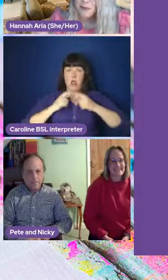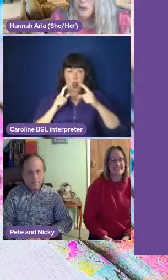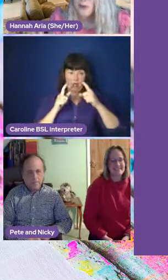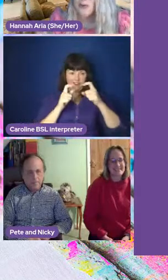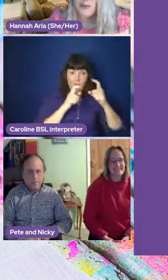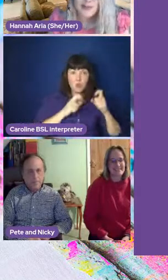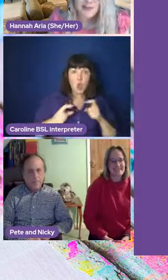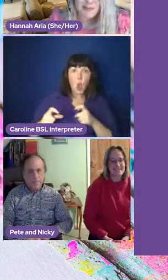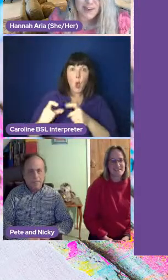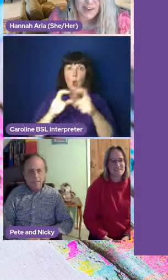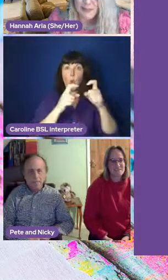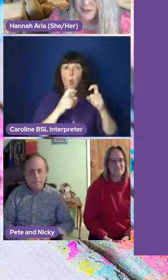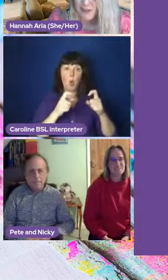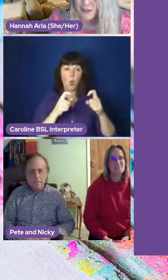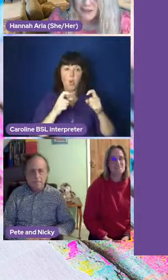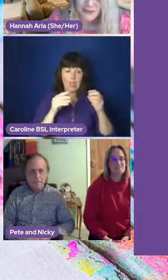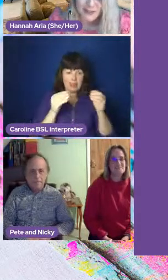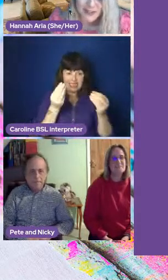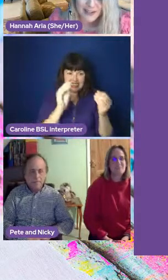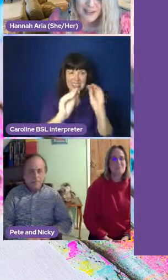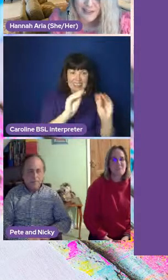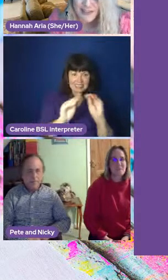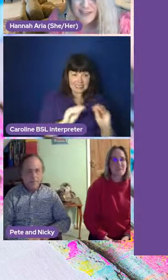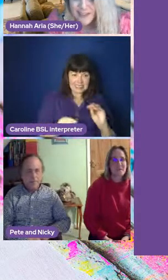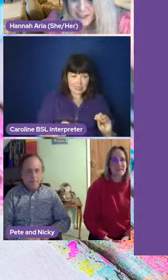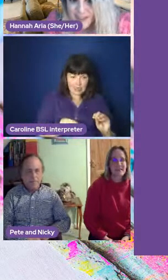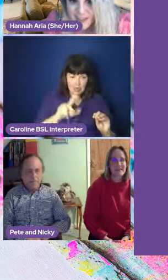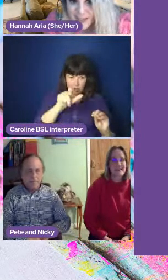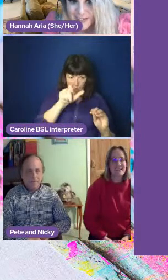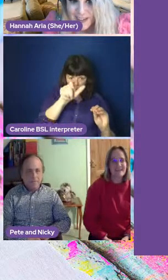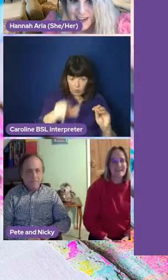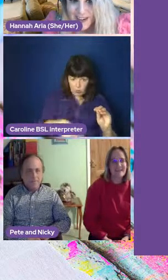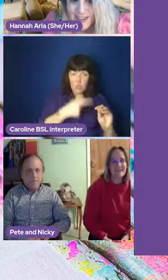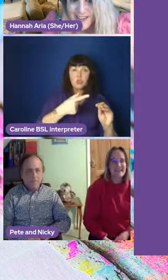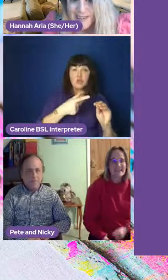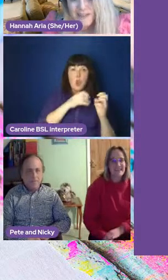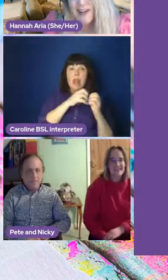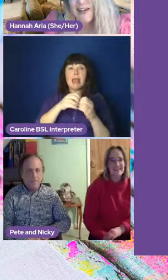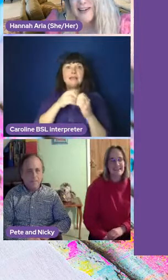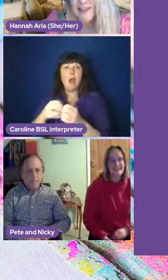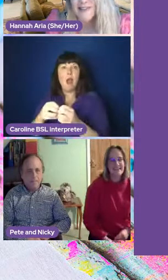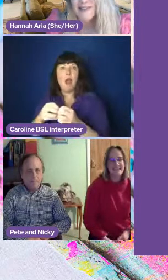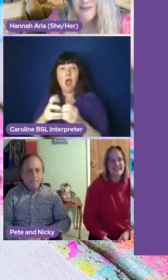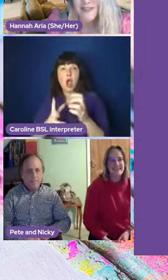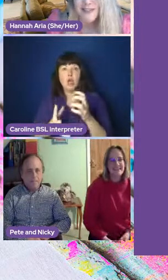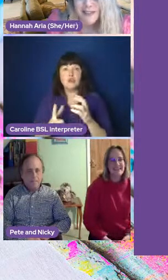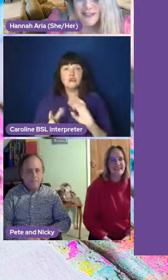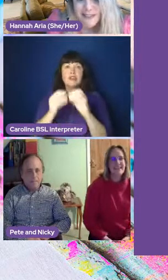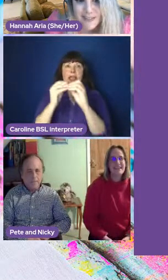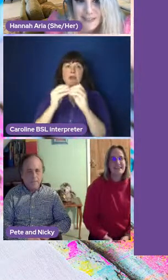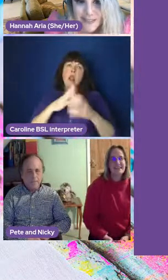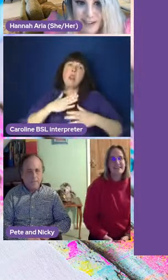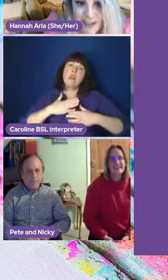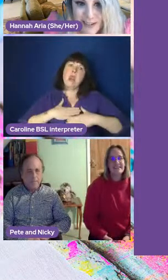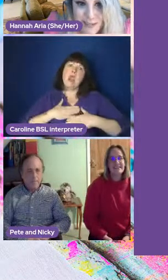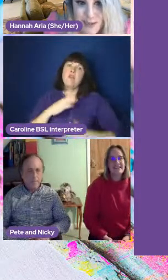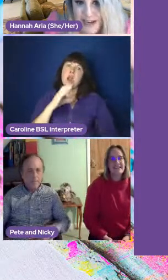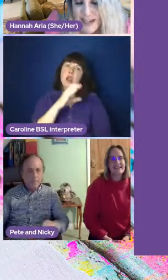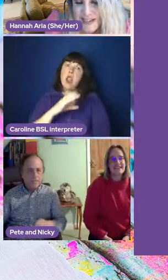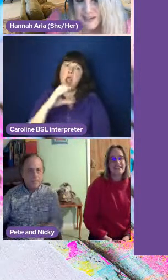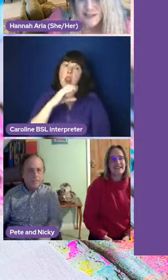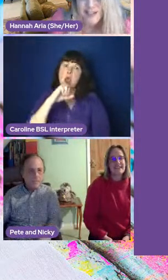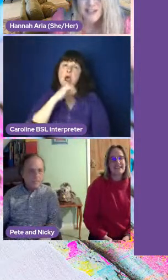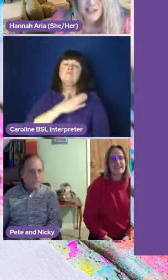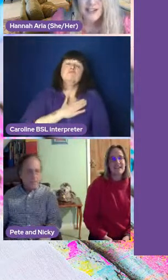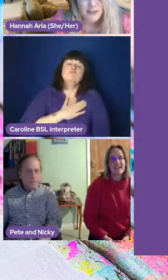hope or joy or something? That'd be quite cool, wouldn't it? Yeah. And I love the colours. Do the colours